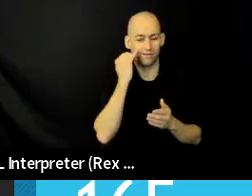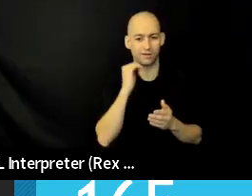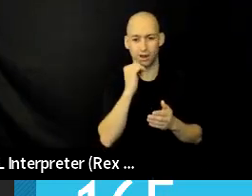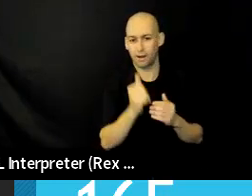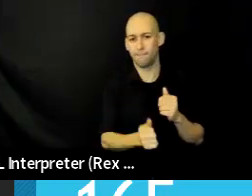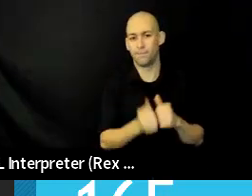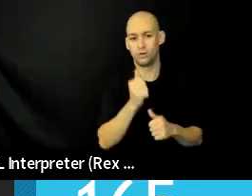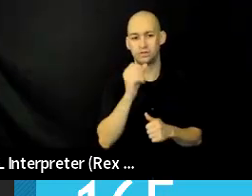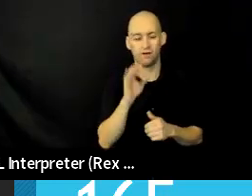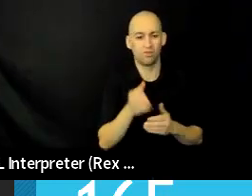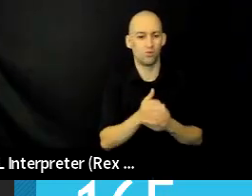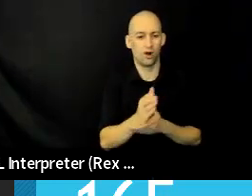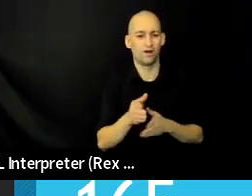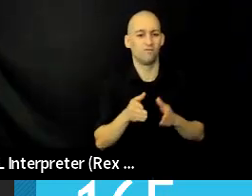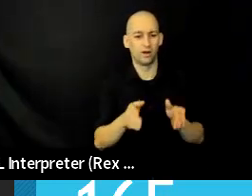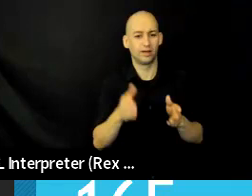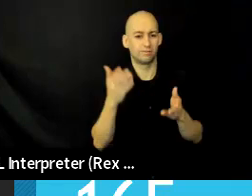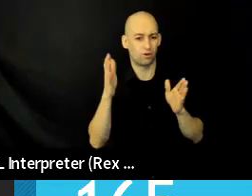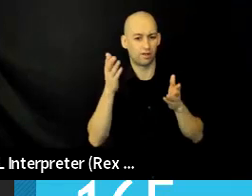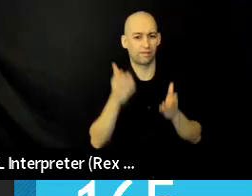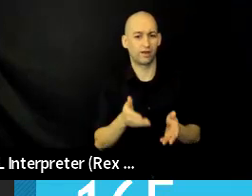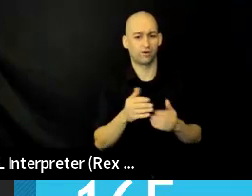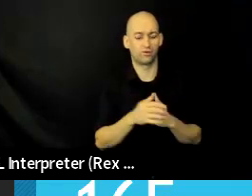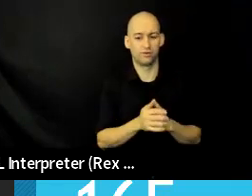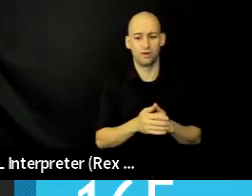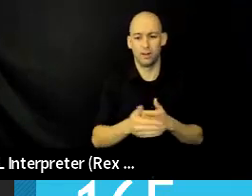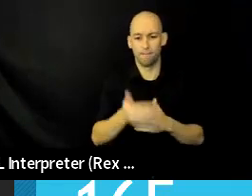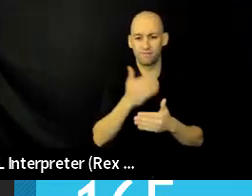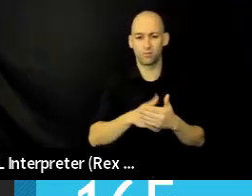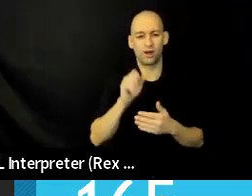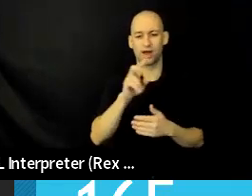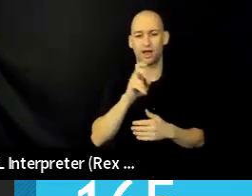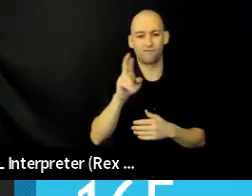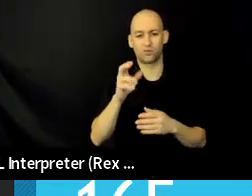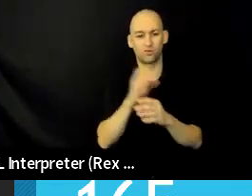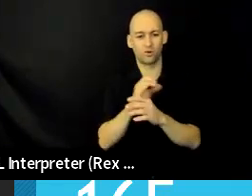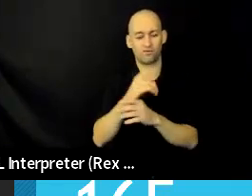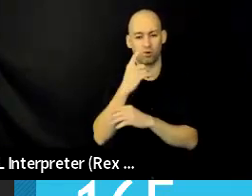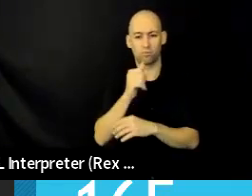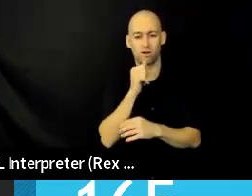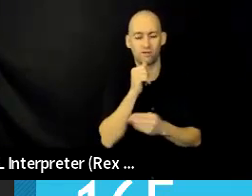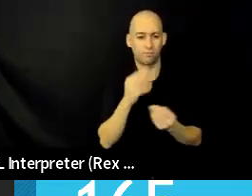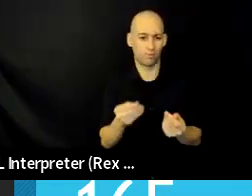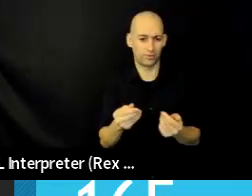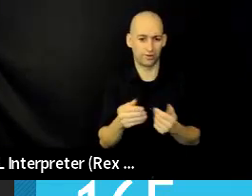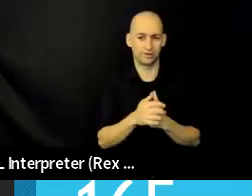most, of the right-of-way that exists before ever seeking private property.